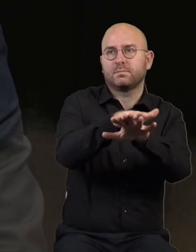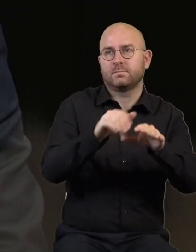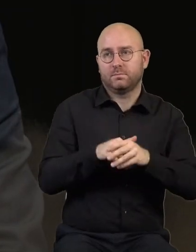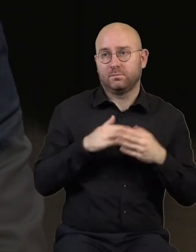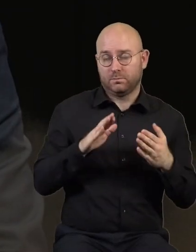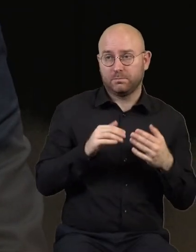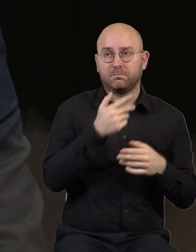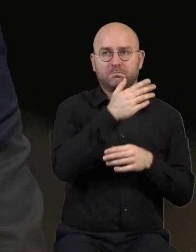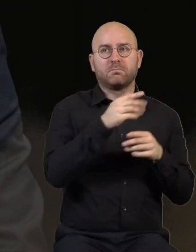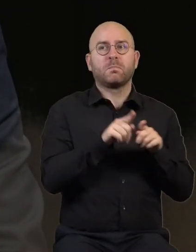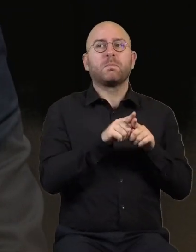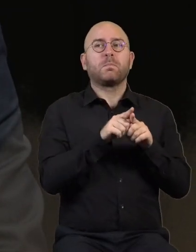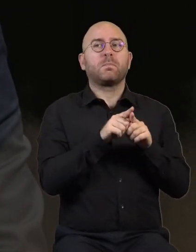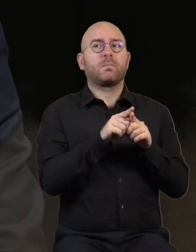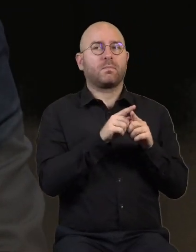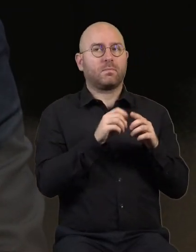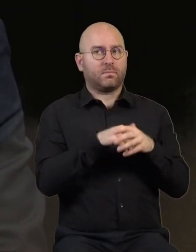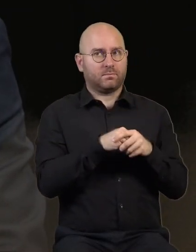the very beginning of our